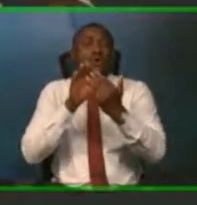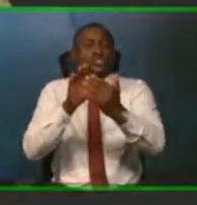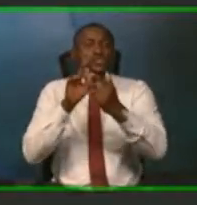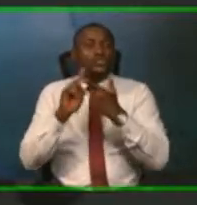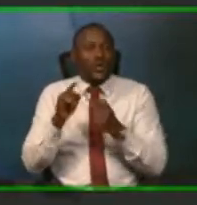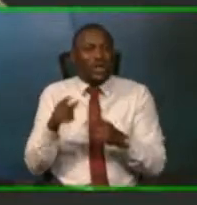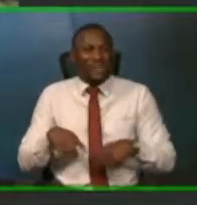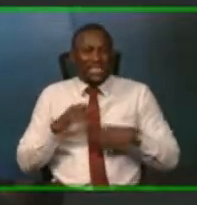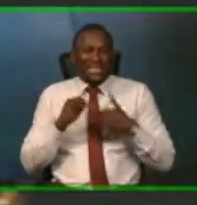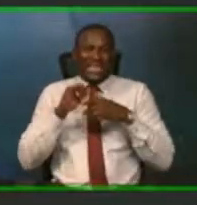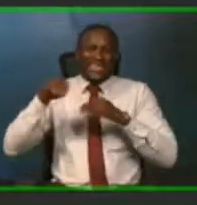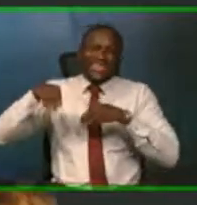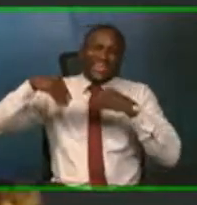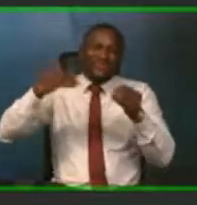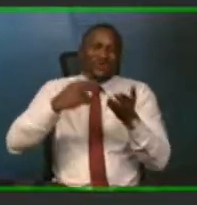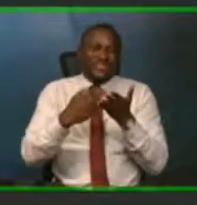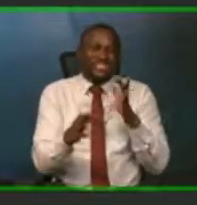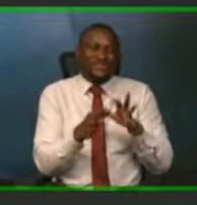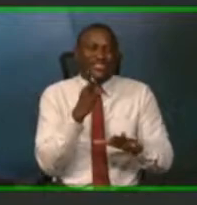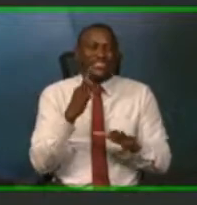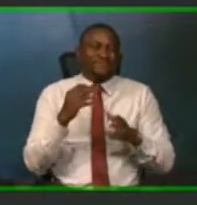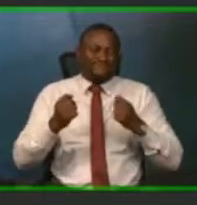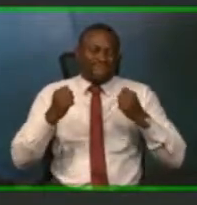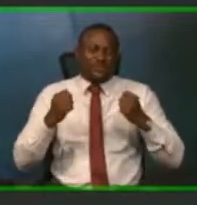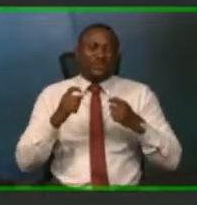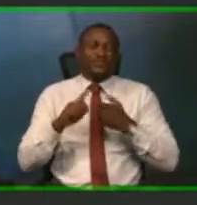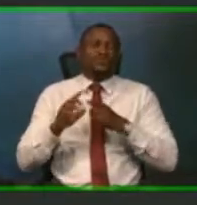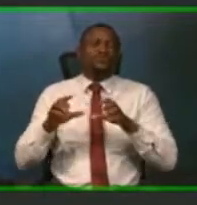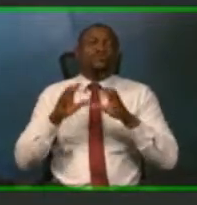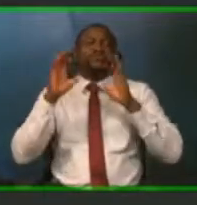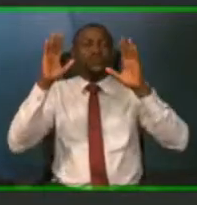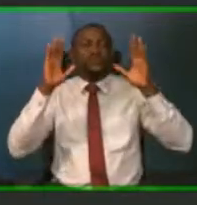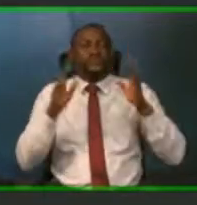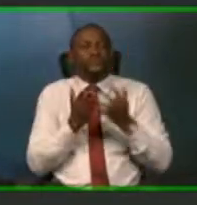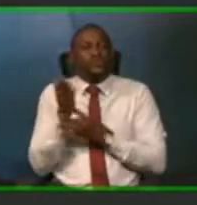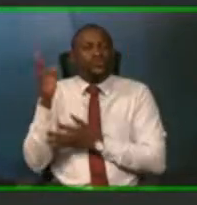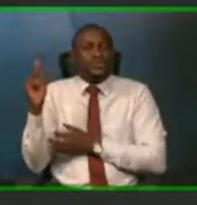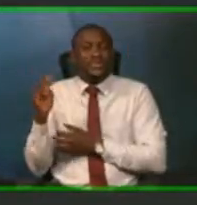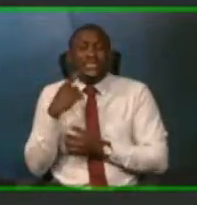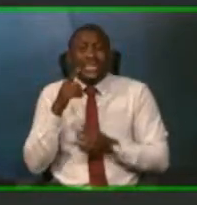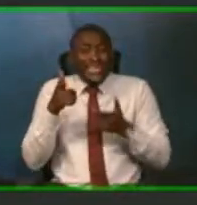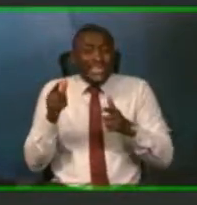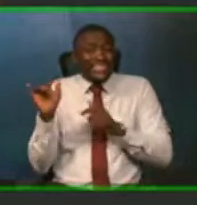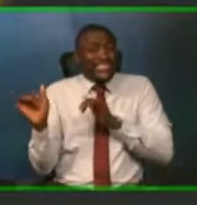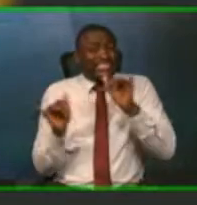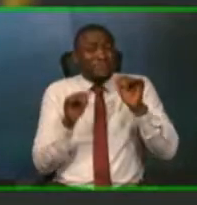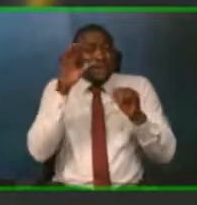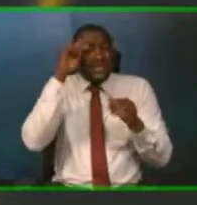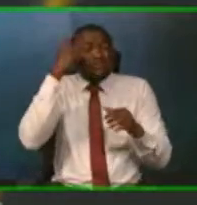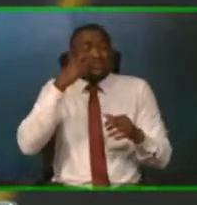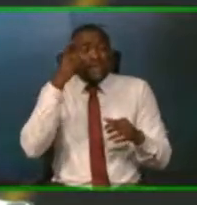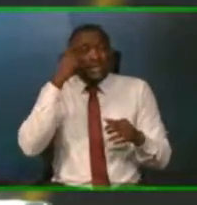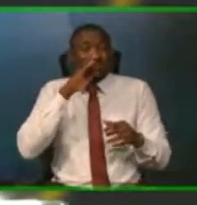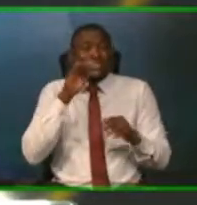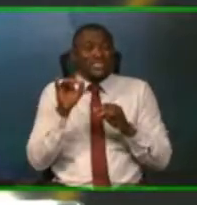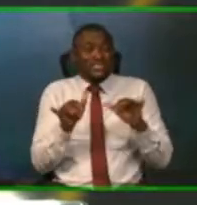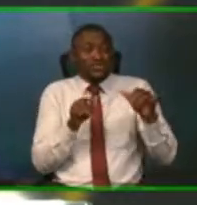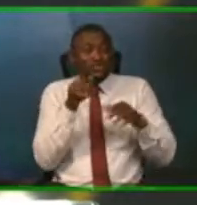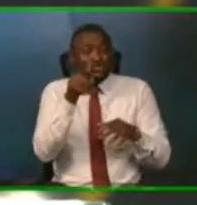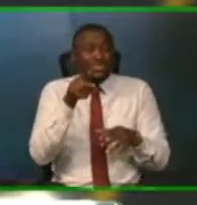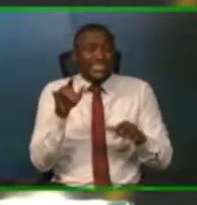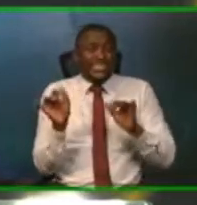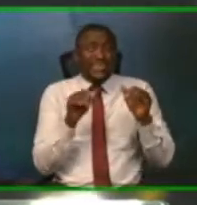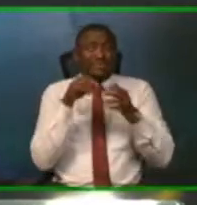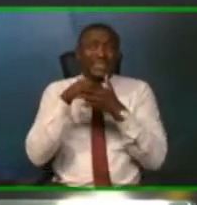that gave the Holy Spirit room to do mighty things through him. And he says, let this mind be in you, which was also in Christ Jesus.